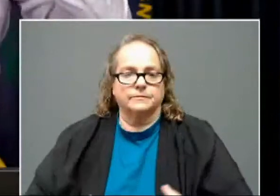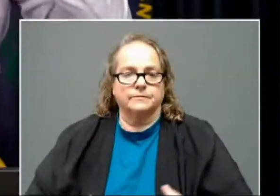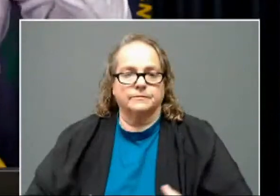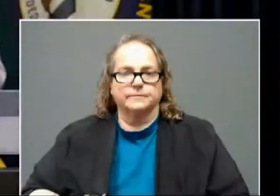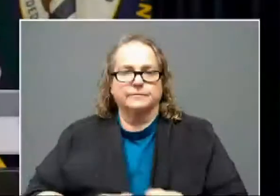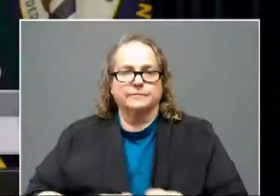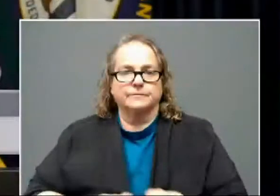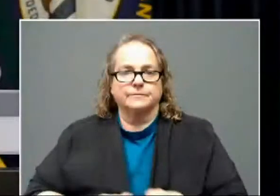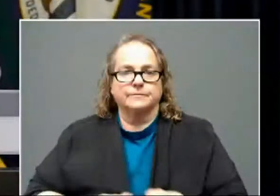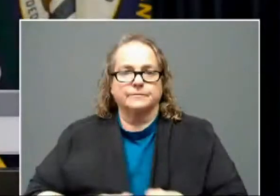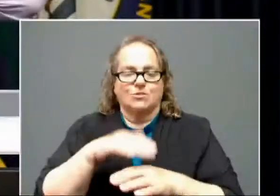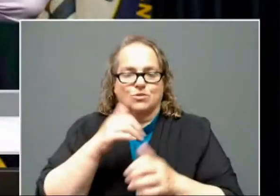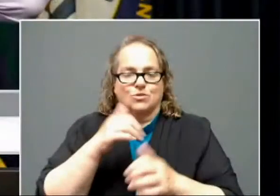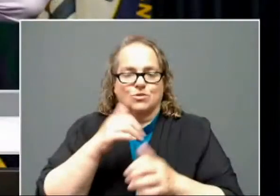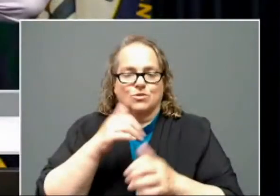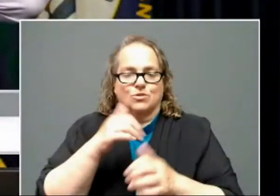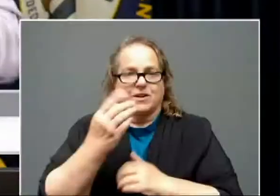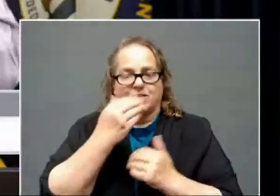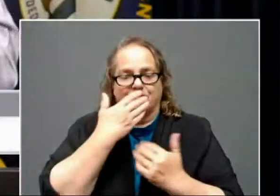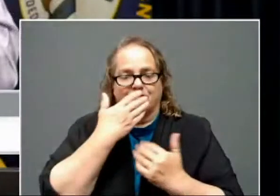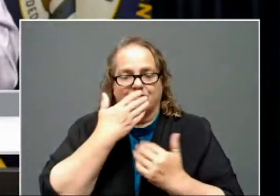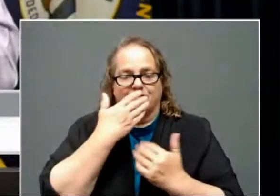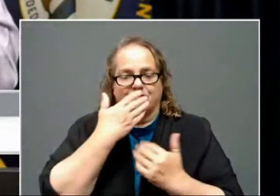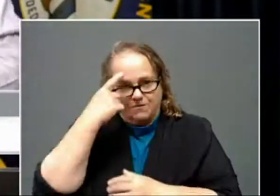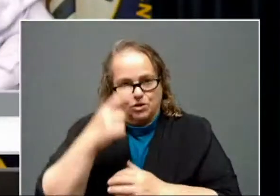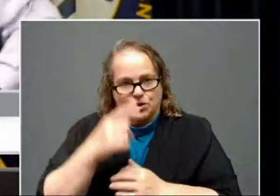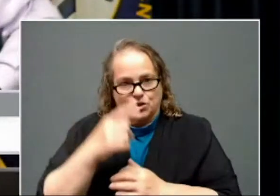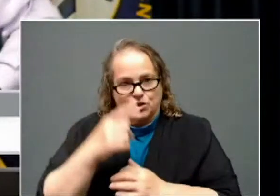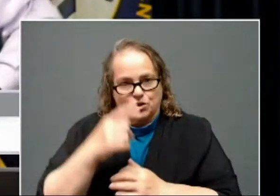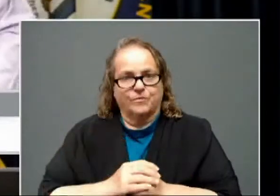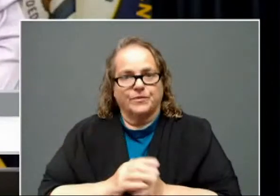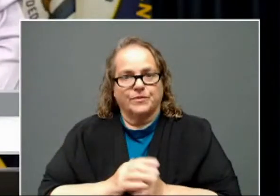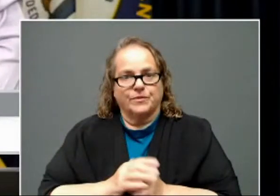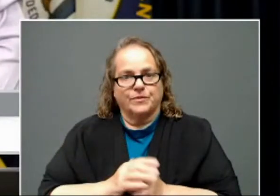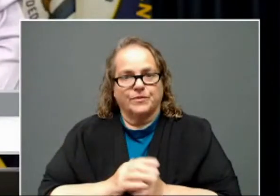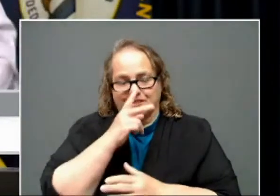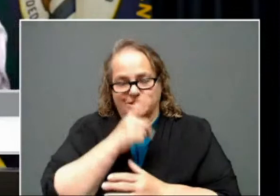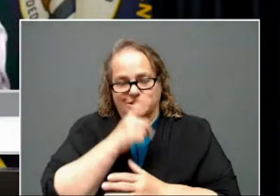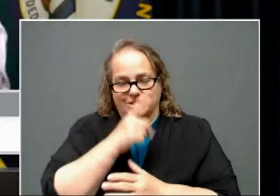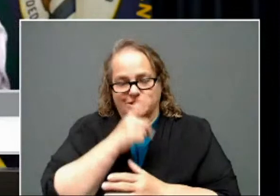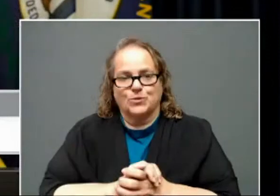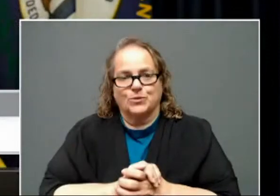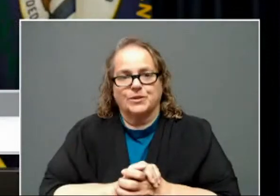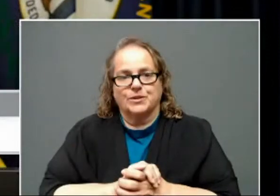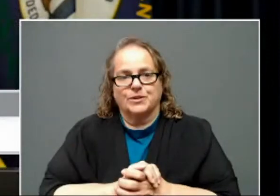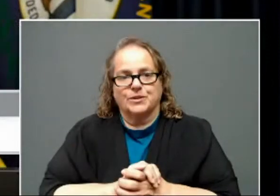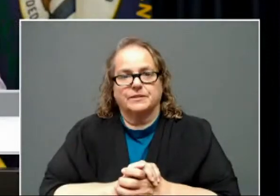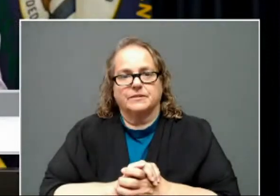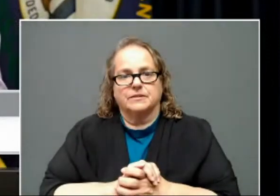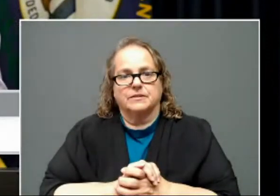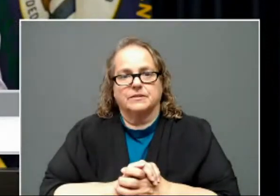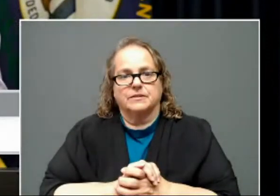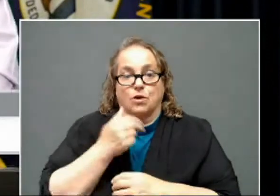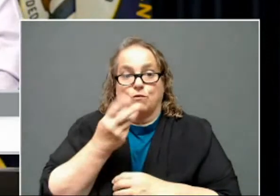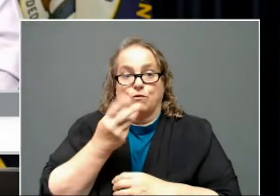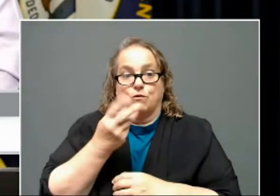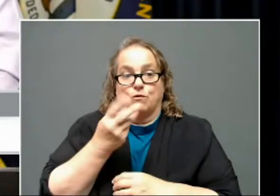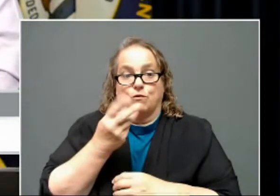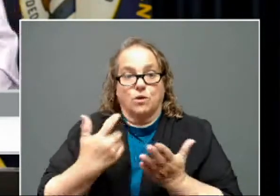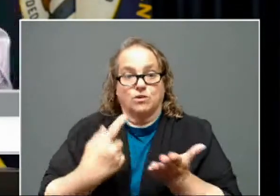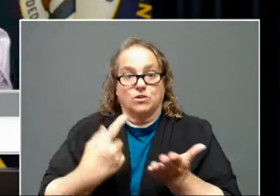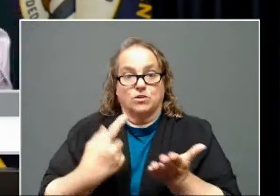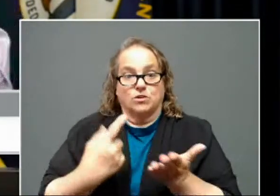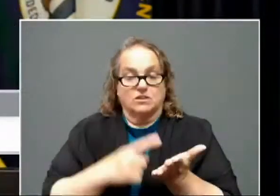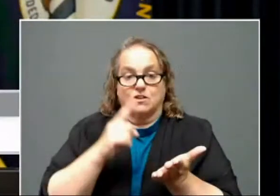Good afternoon, everyone, and thank you, Governor. It's nice to see you. So I have a few things I want to talk about. The first thing, there's no